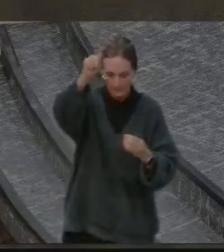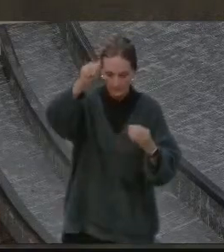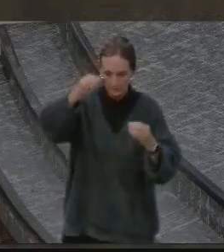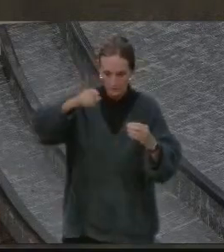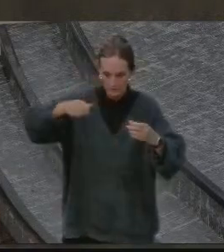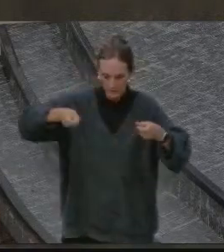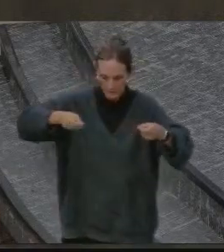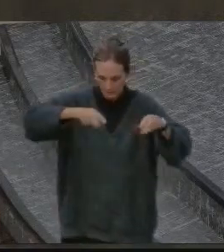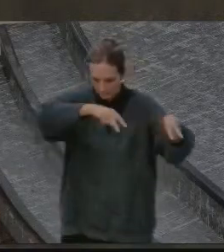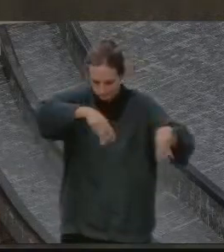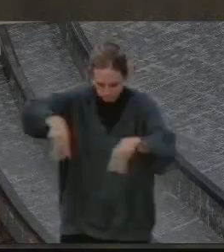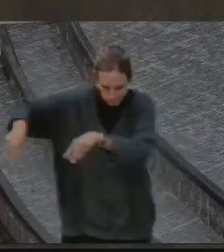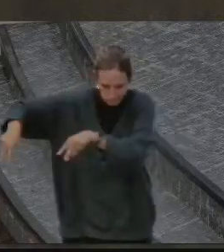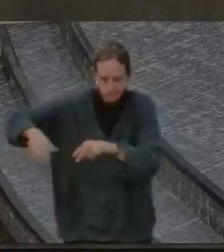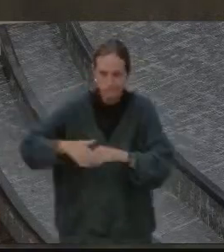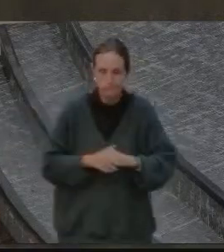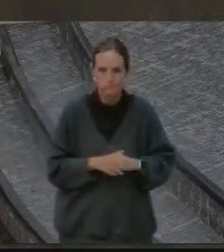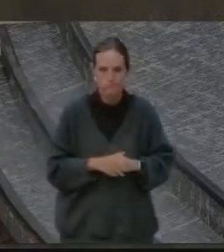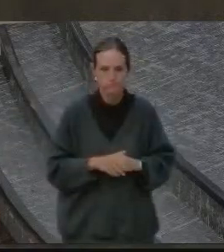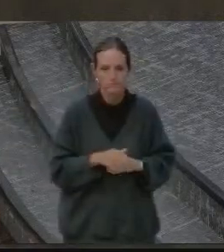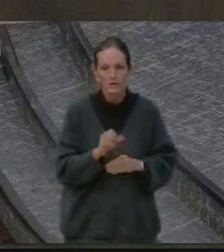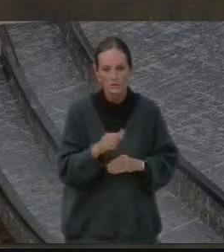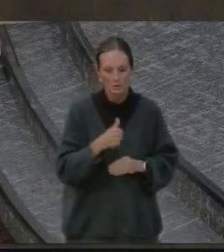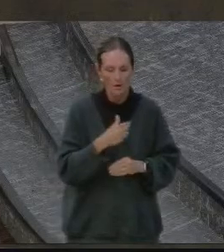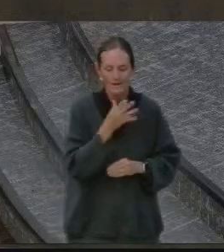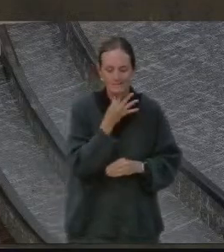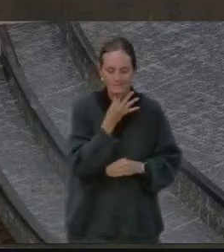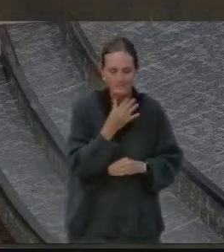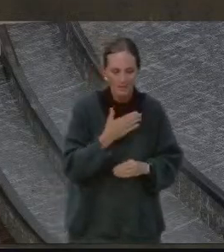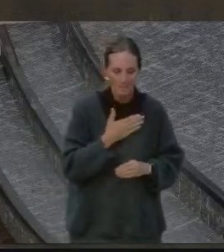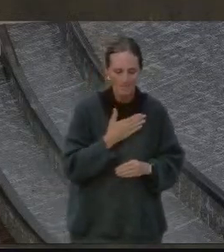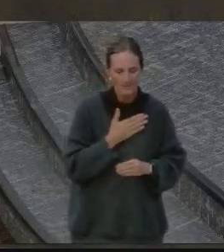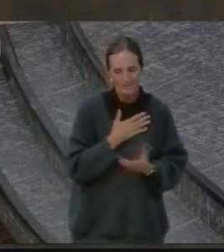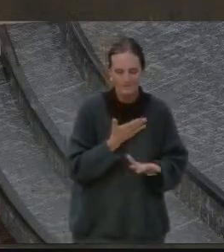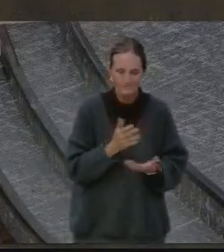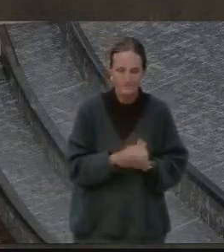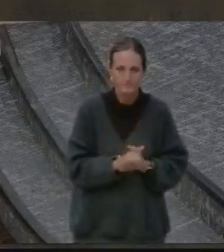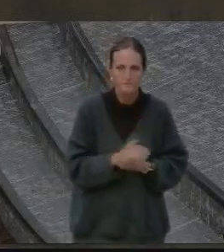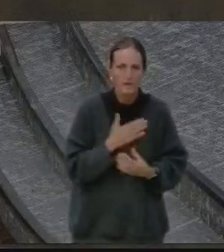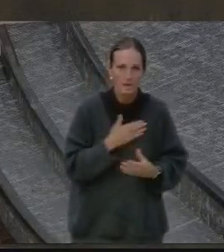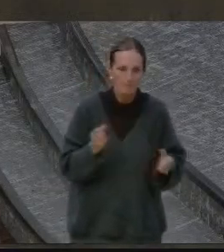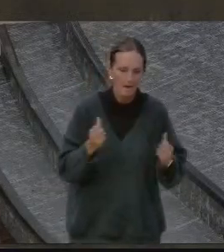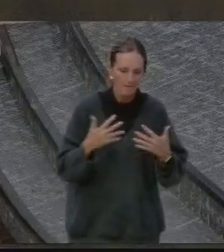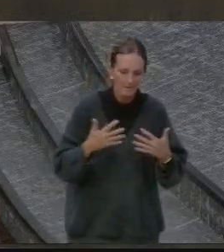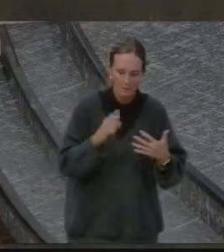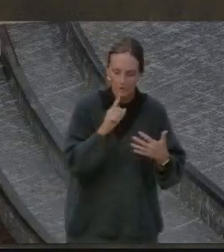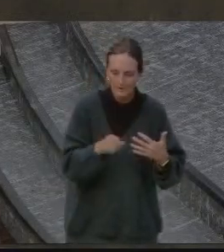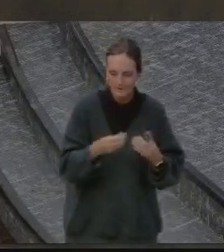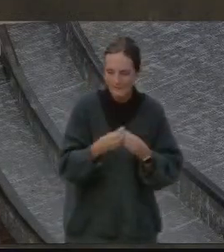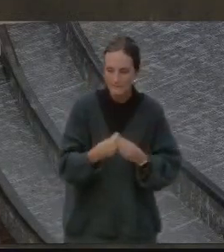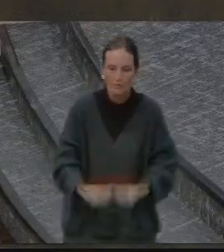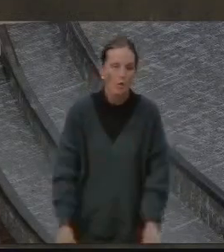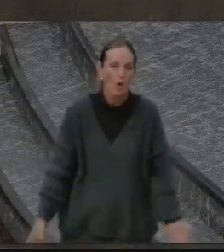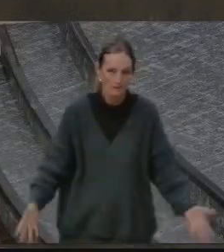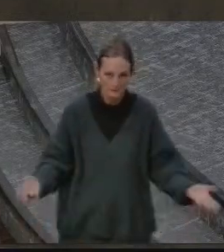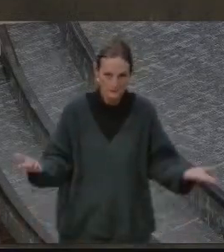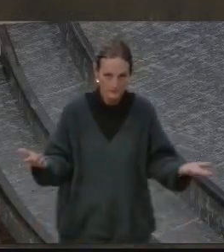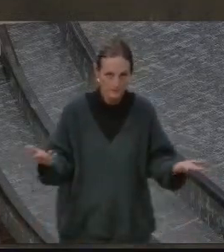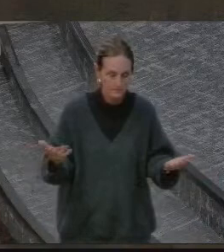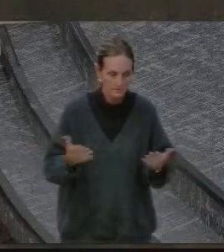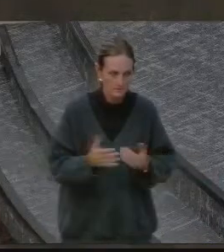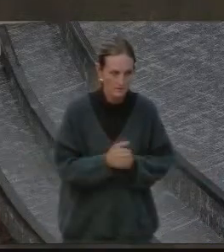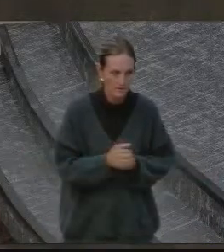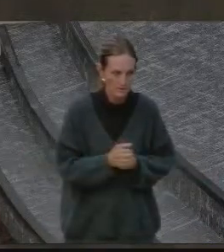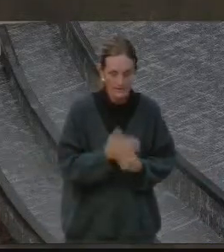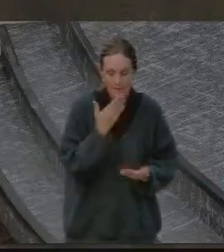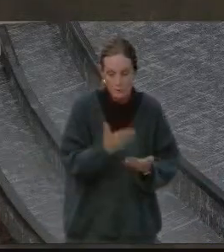just wonder, like, I guess my fear is that this sort of gets lost, right? Because this is really